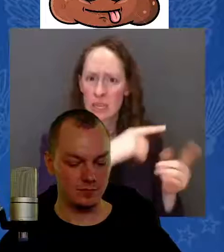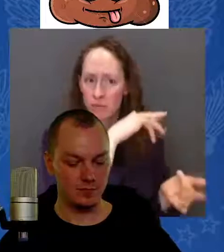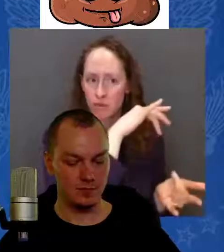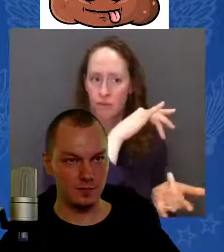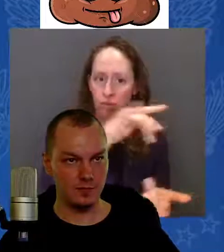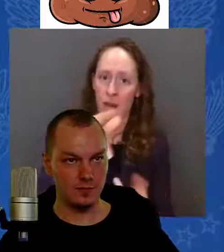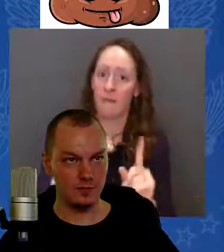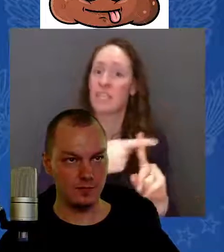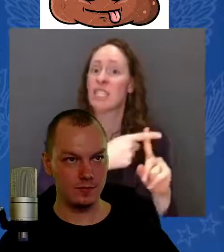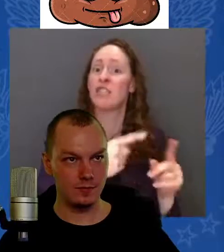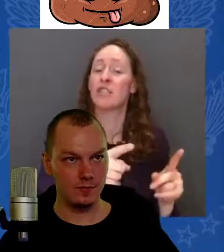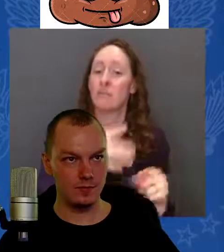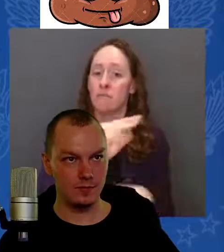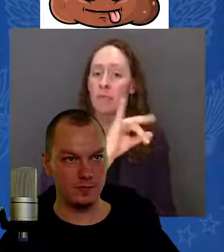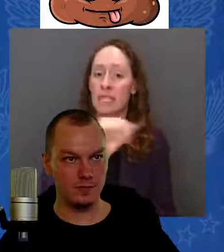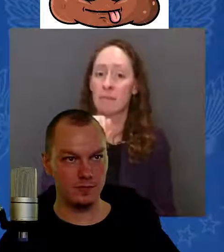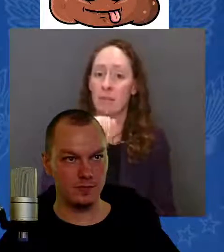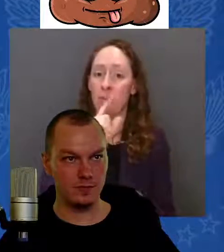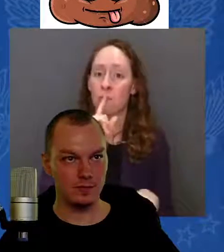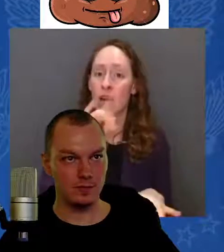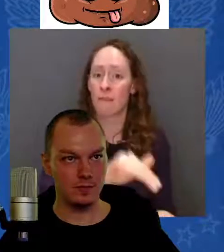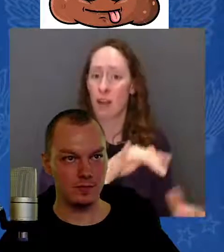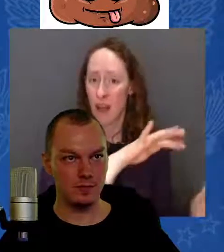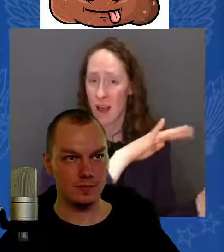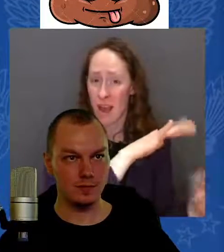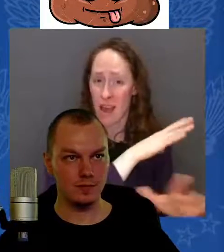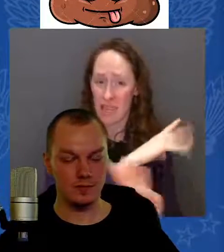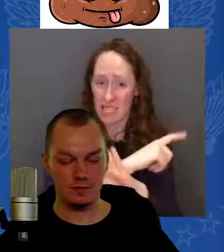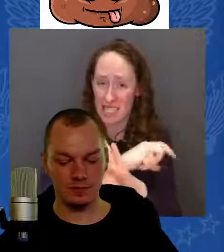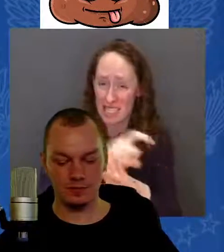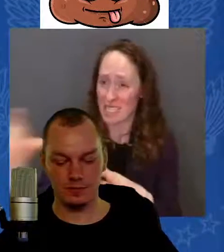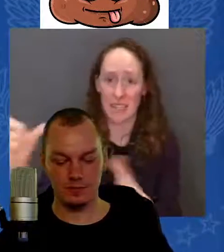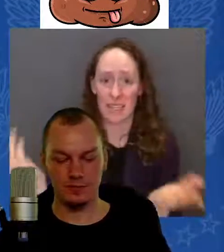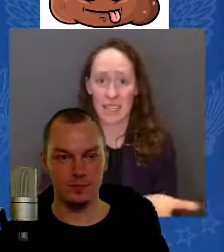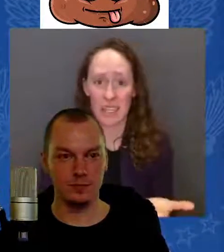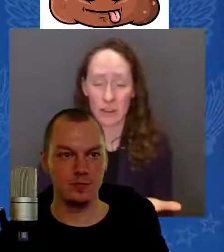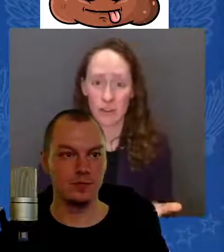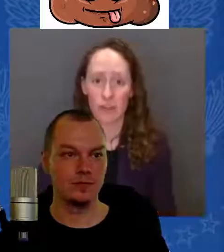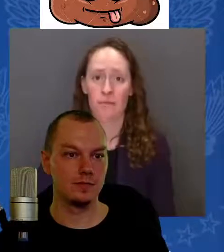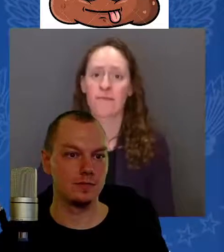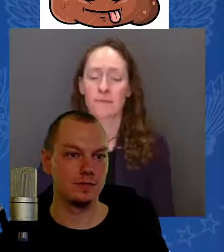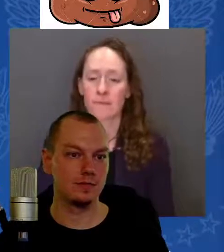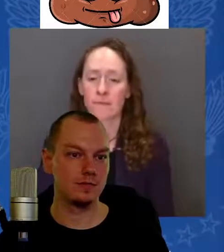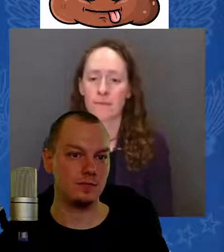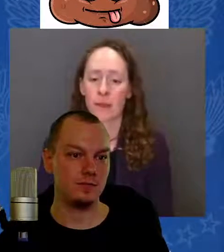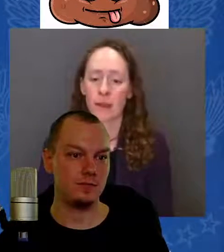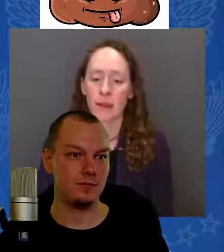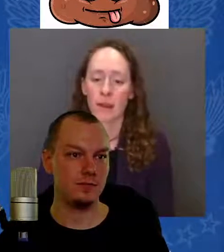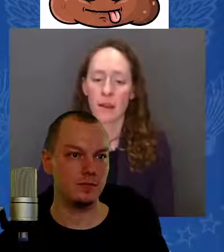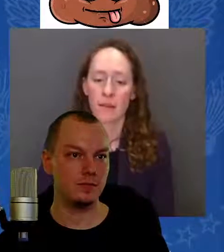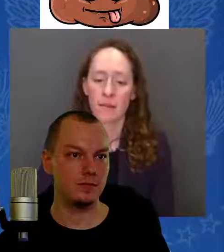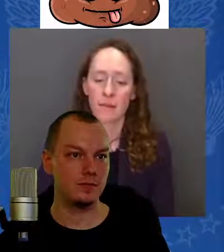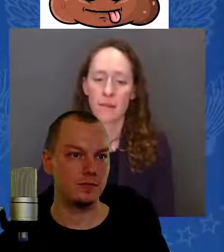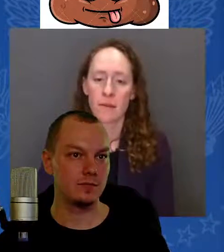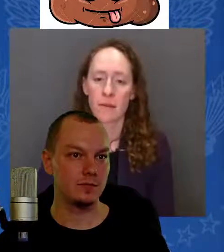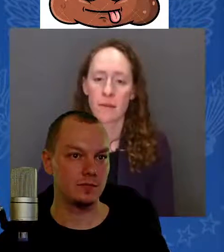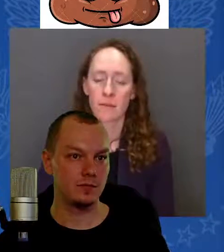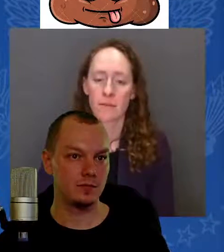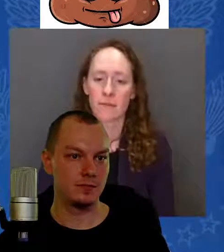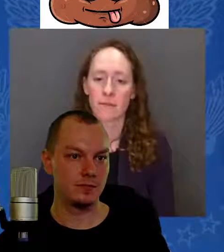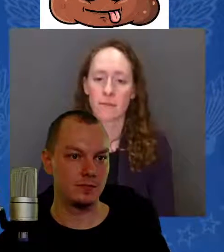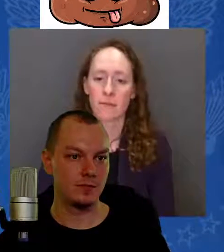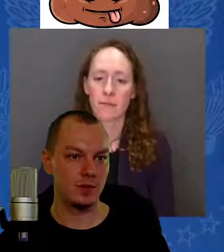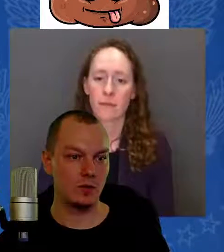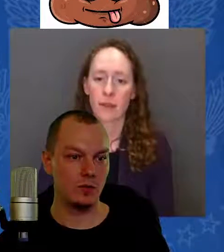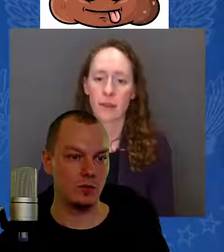northeastern border over the Tennessee-Tombigbee. And so what you're seeing behind me today is illustrative of what you would see if we were standing in Silver